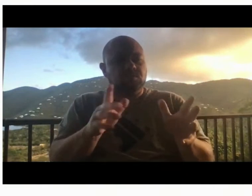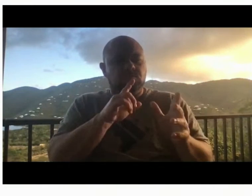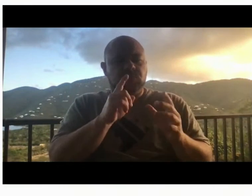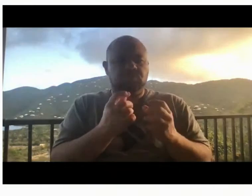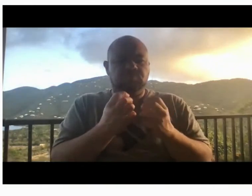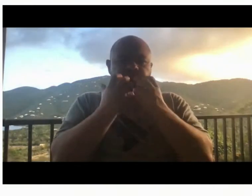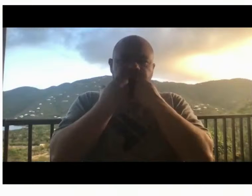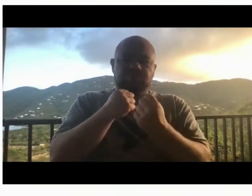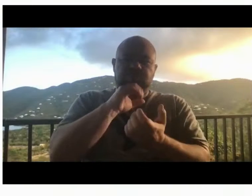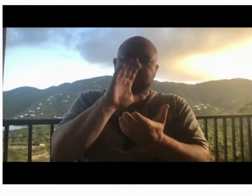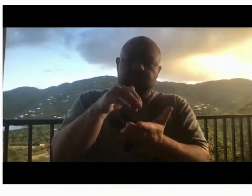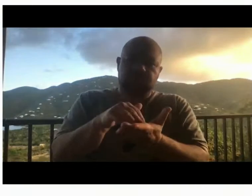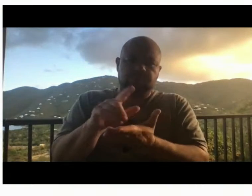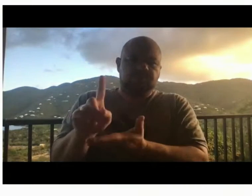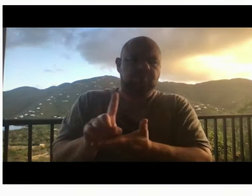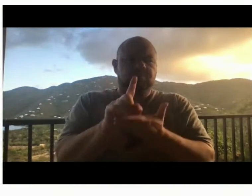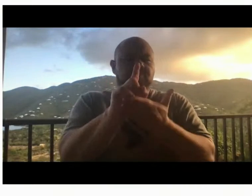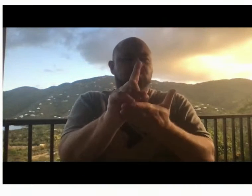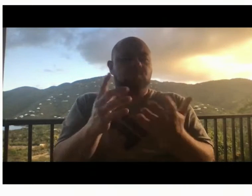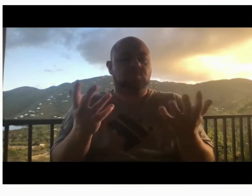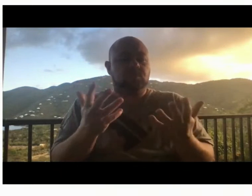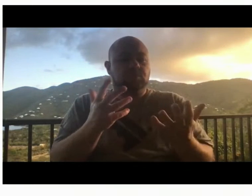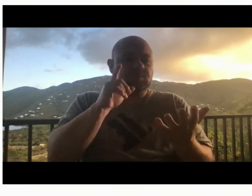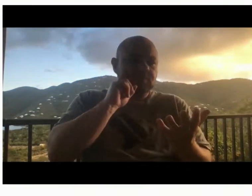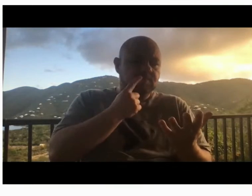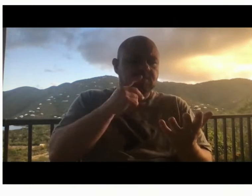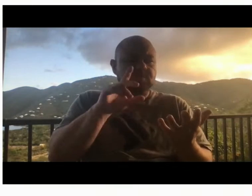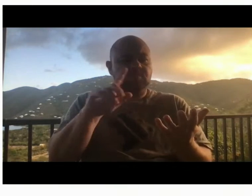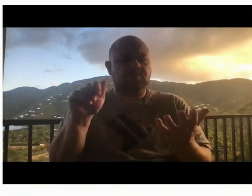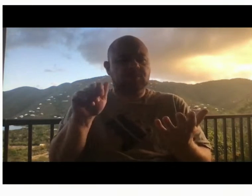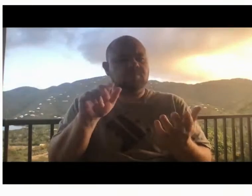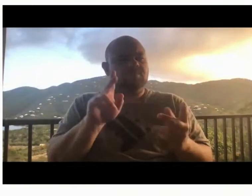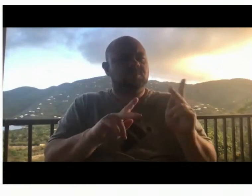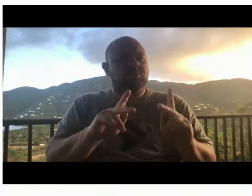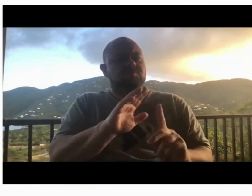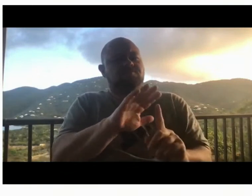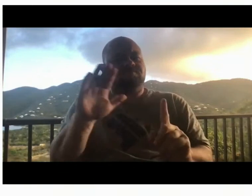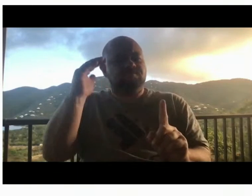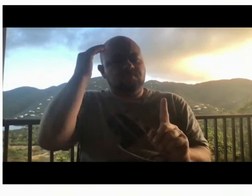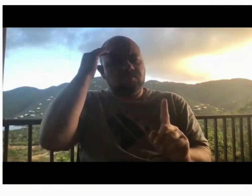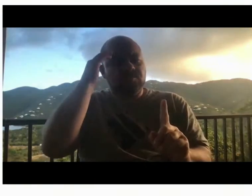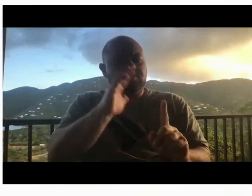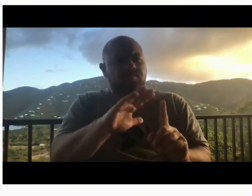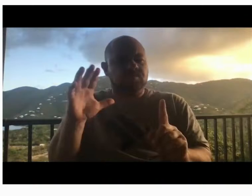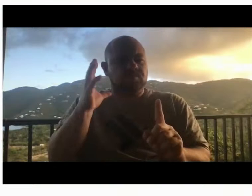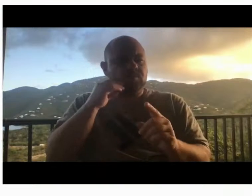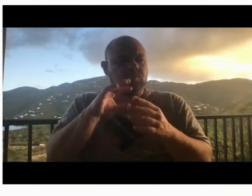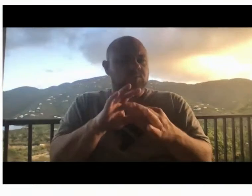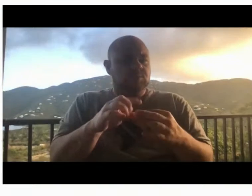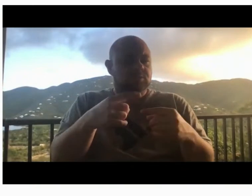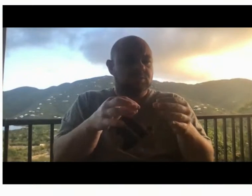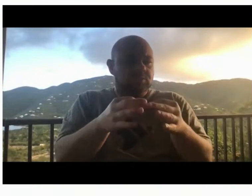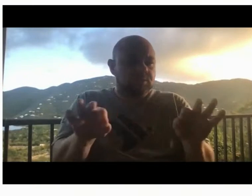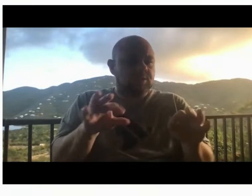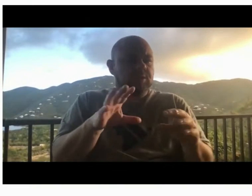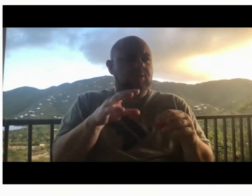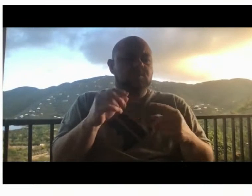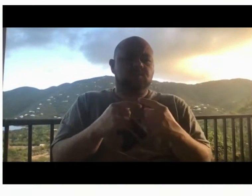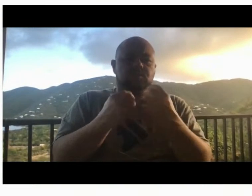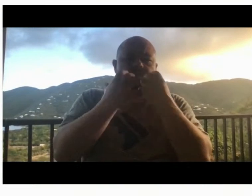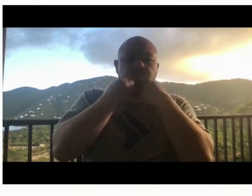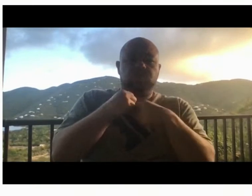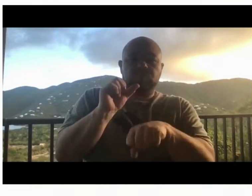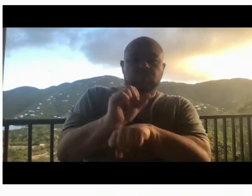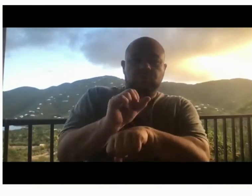Crip linguistics centers the deaf and disabled experience, their knowledge, their